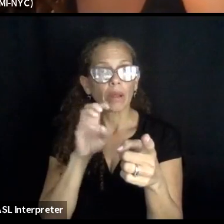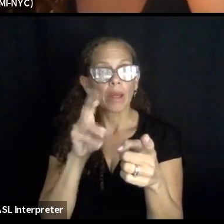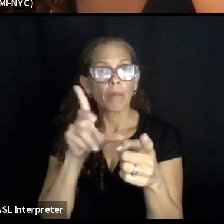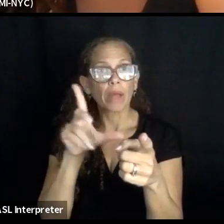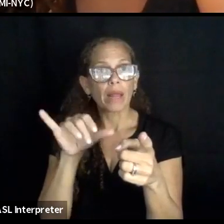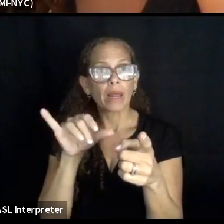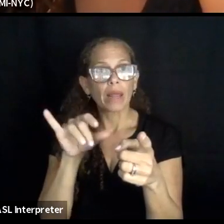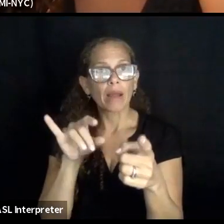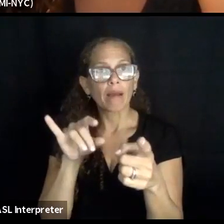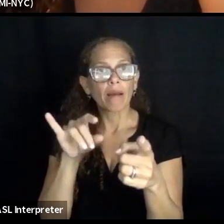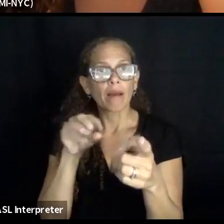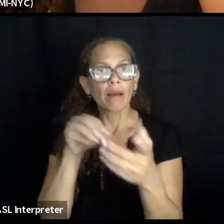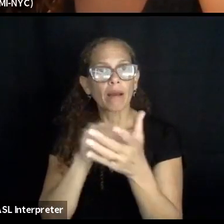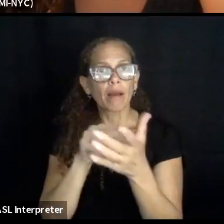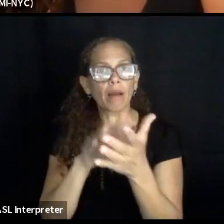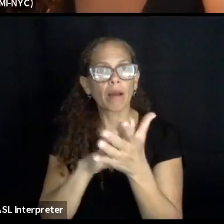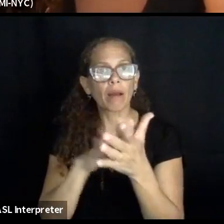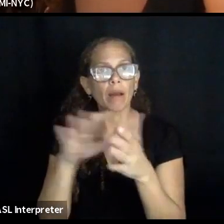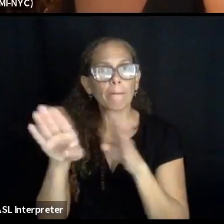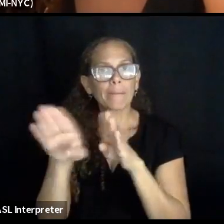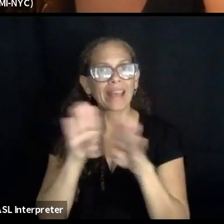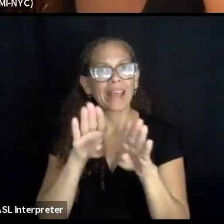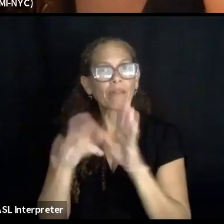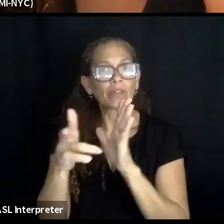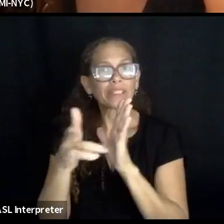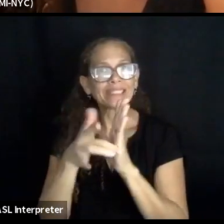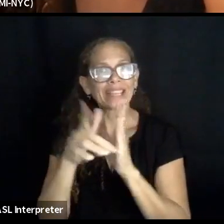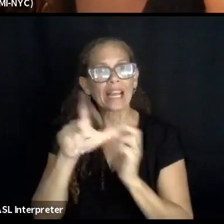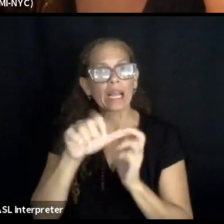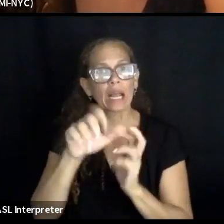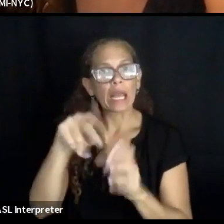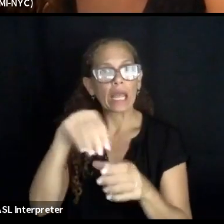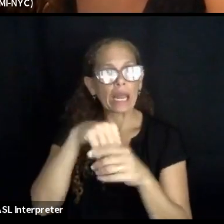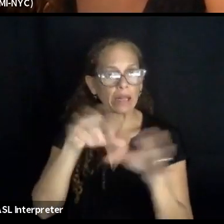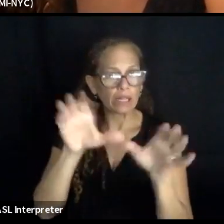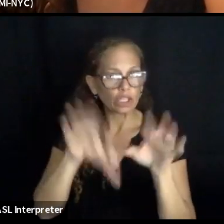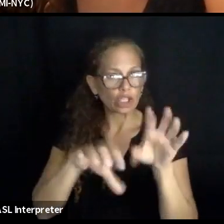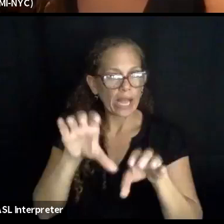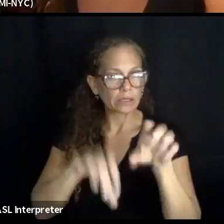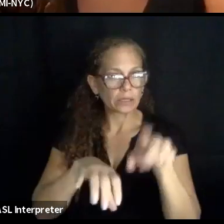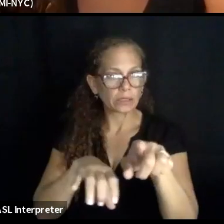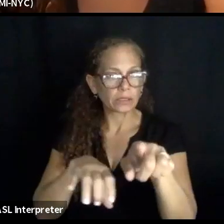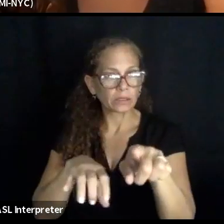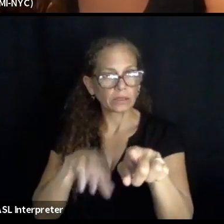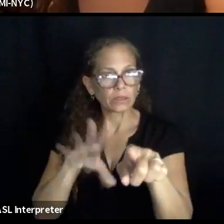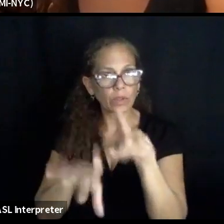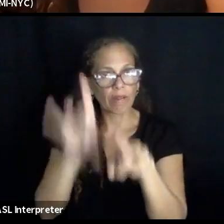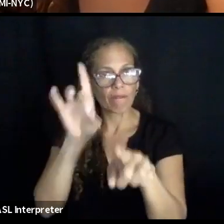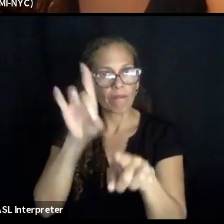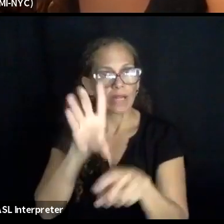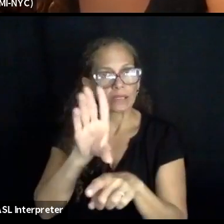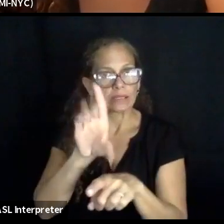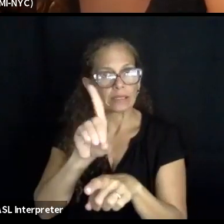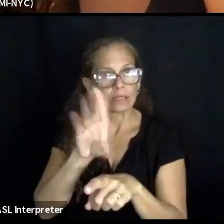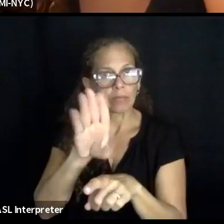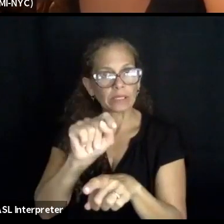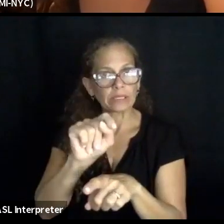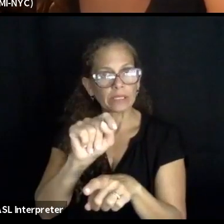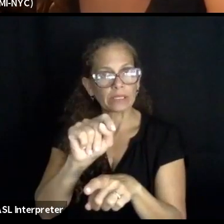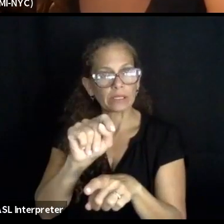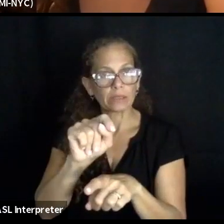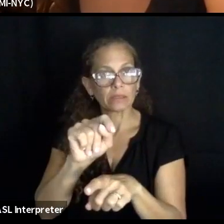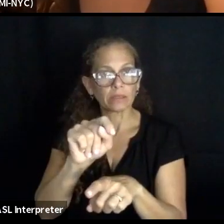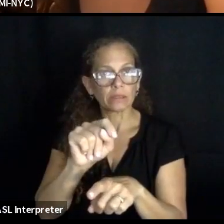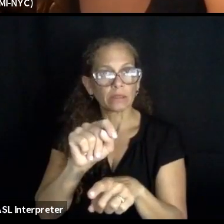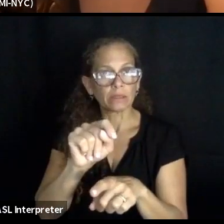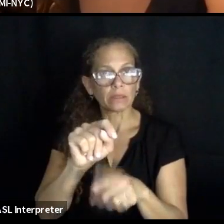the behavioral tech link in the chat where you can go on and find a DBT therapist. That's Marsha Linehan's